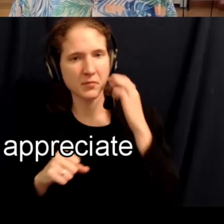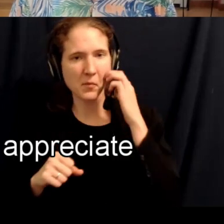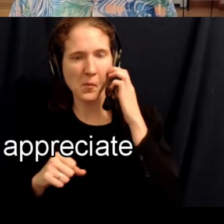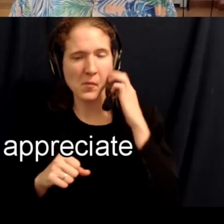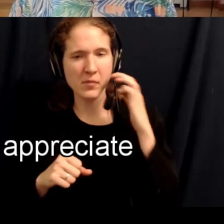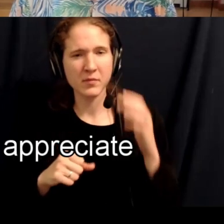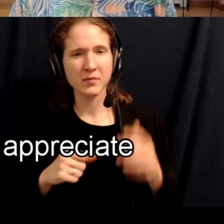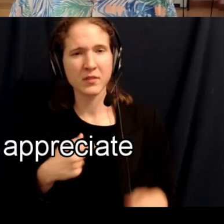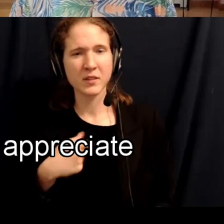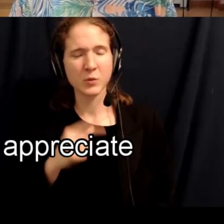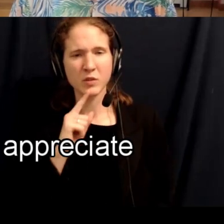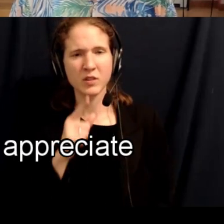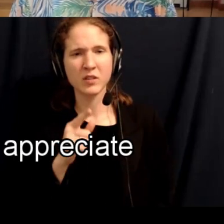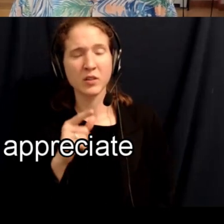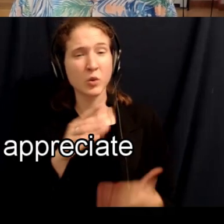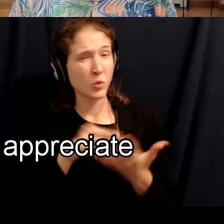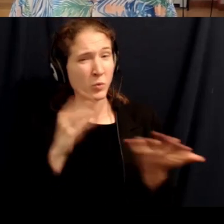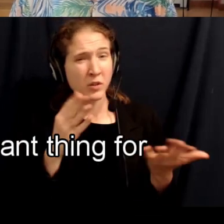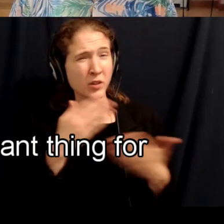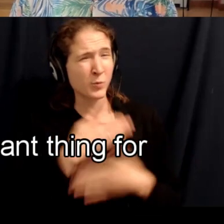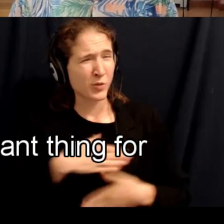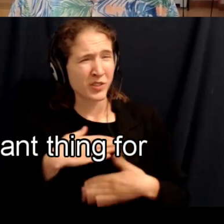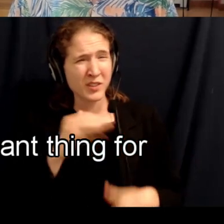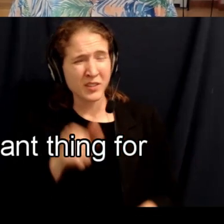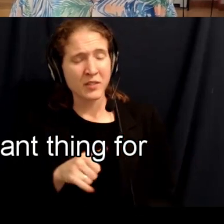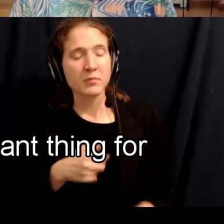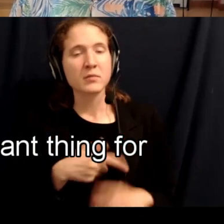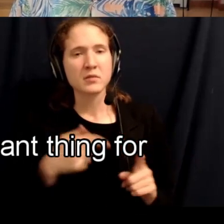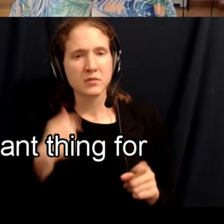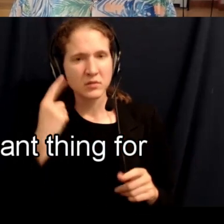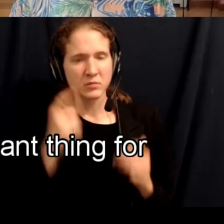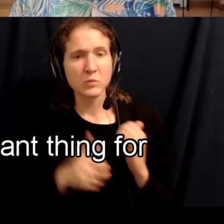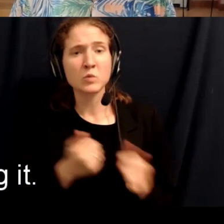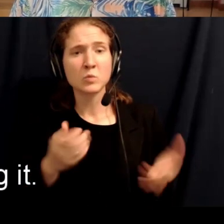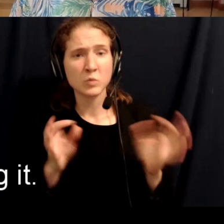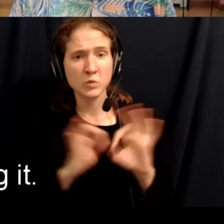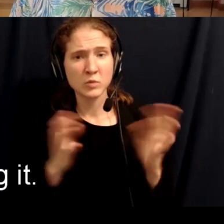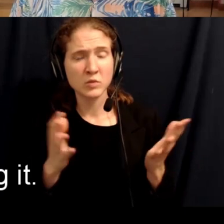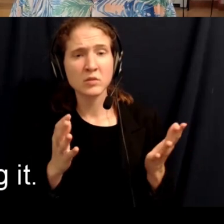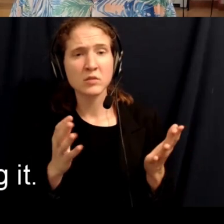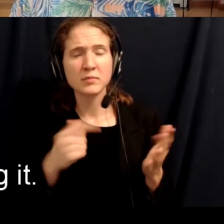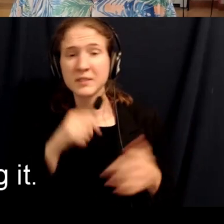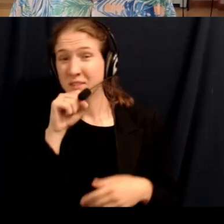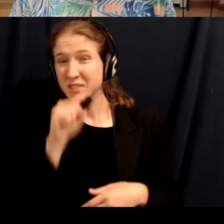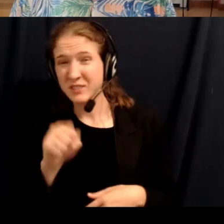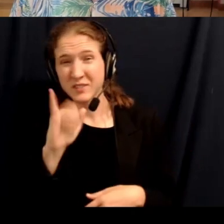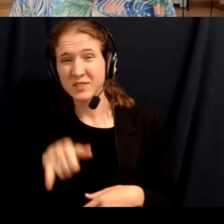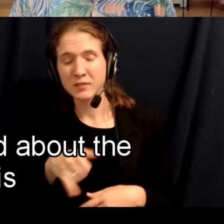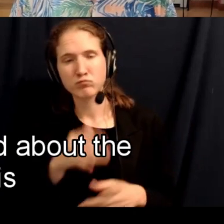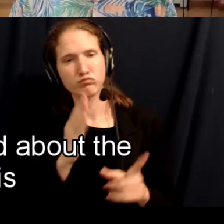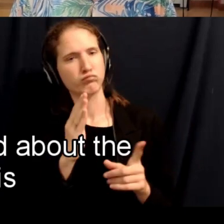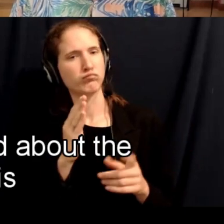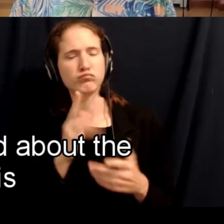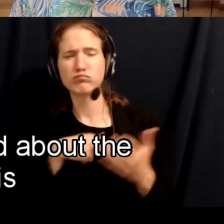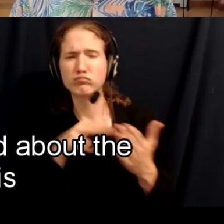And I've really learned to appreciate doing that. But I think the most important thing is for me is that I love doing it.